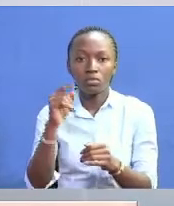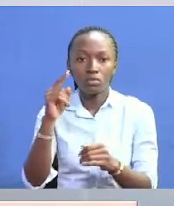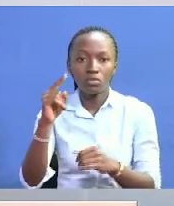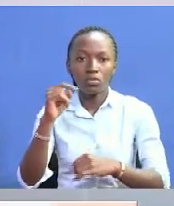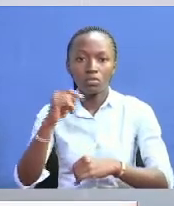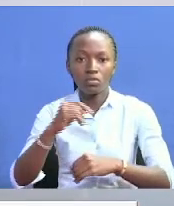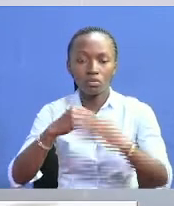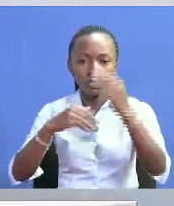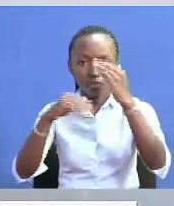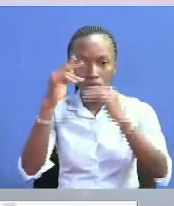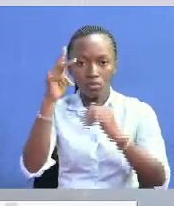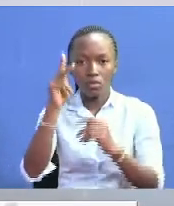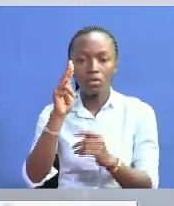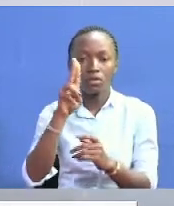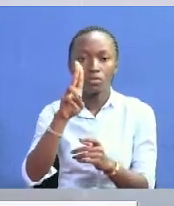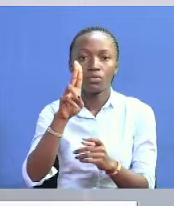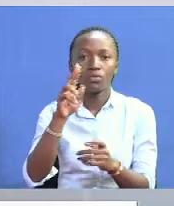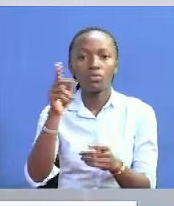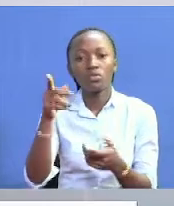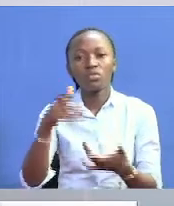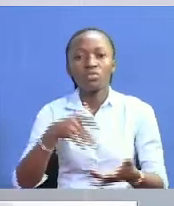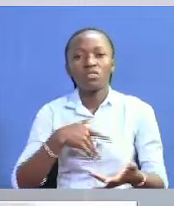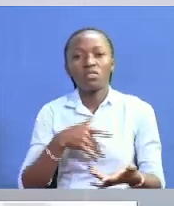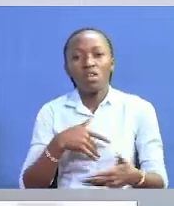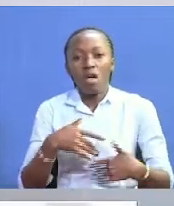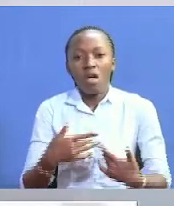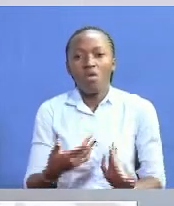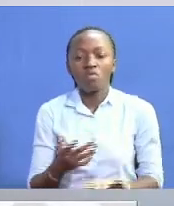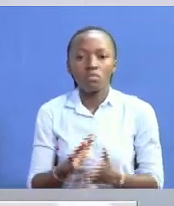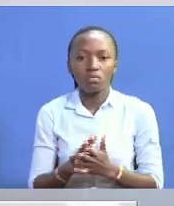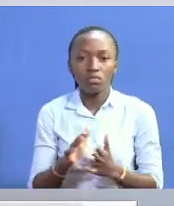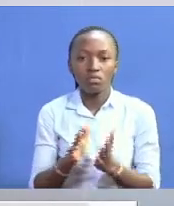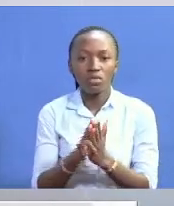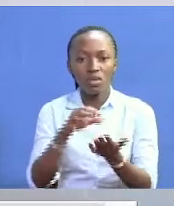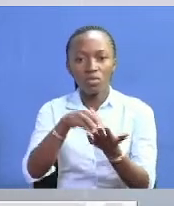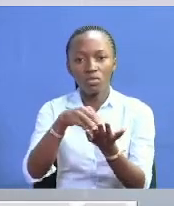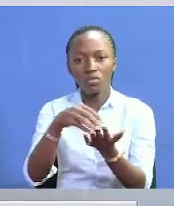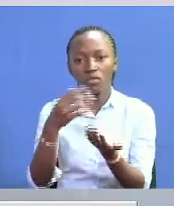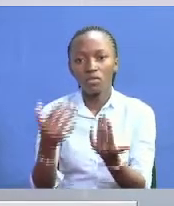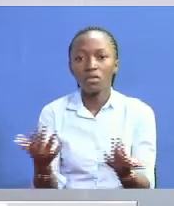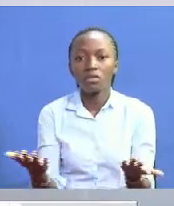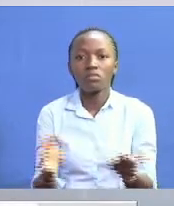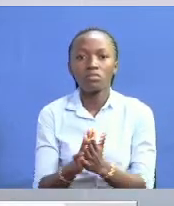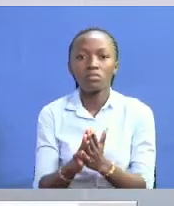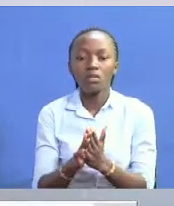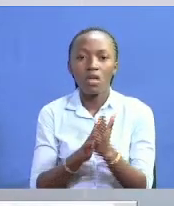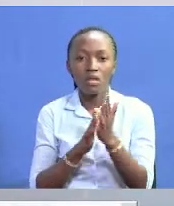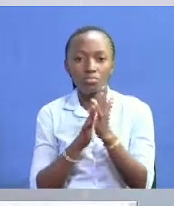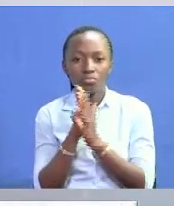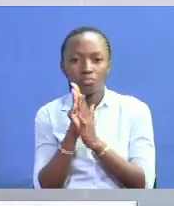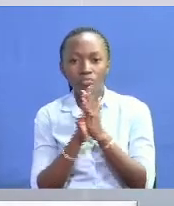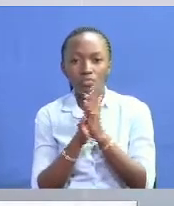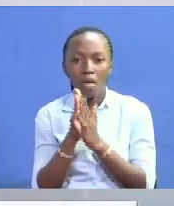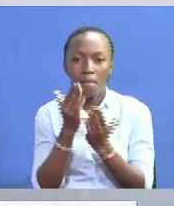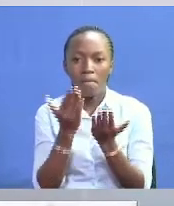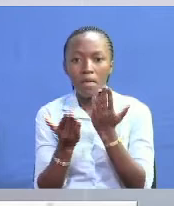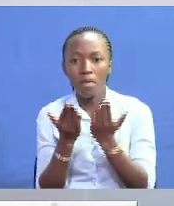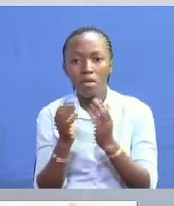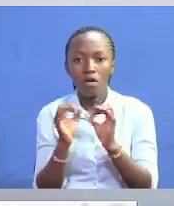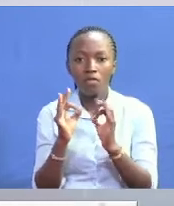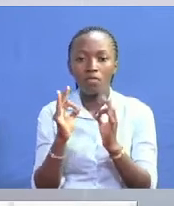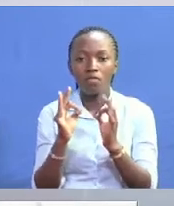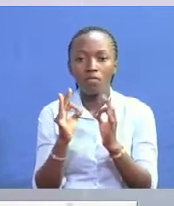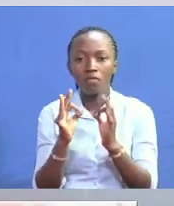you feel really that with the state of things that the interest of the students